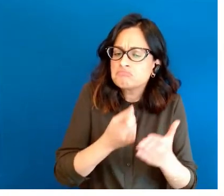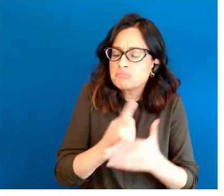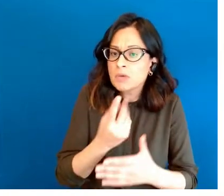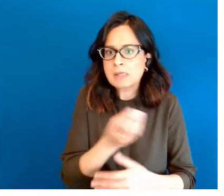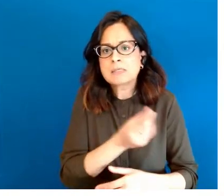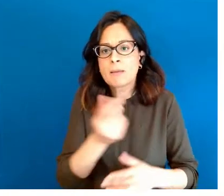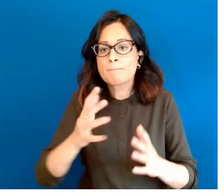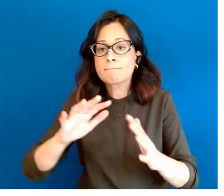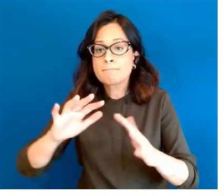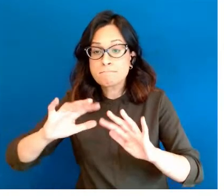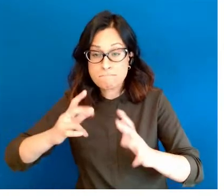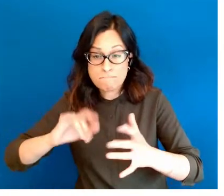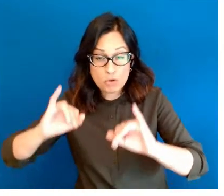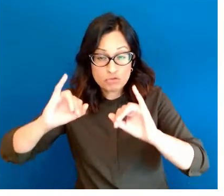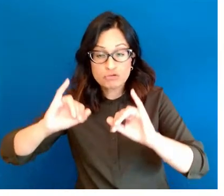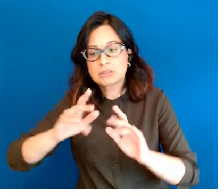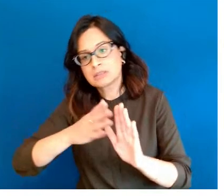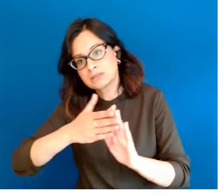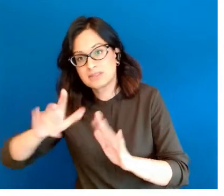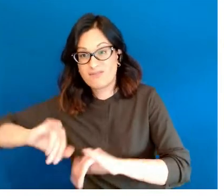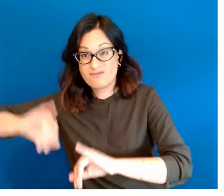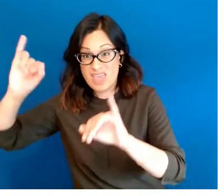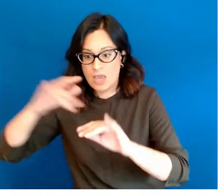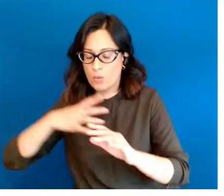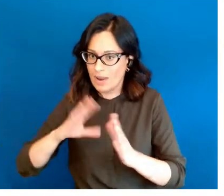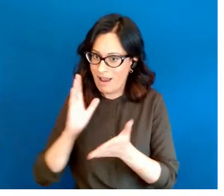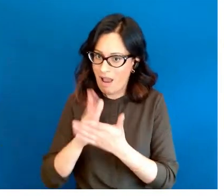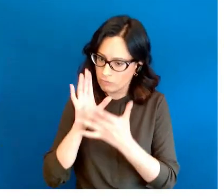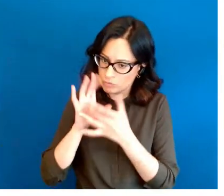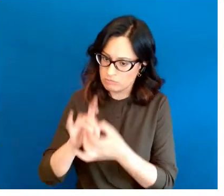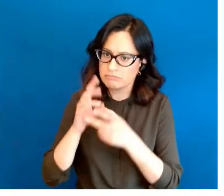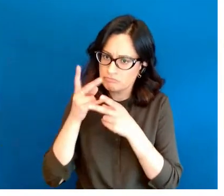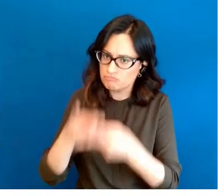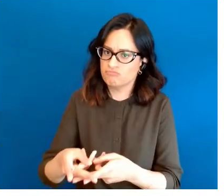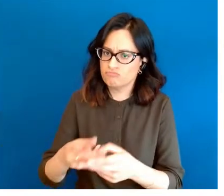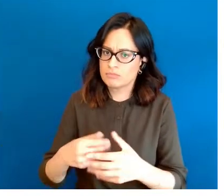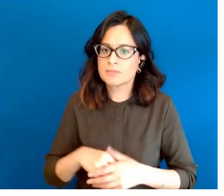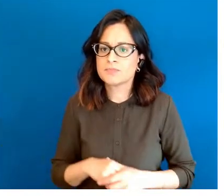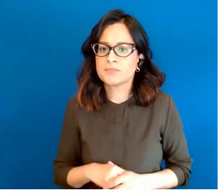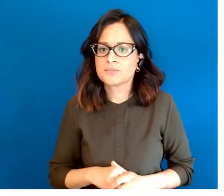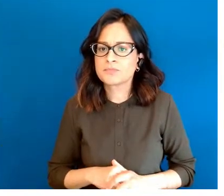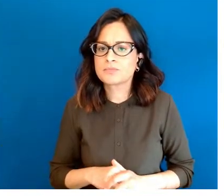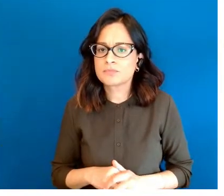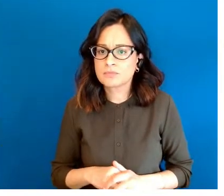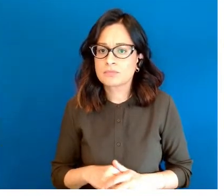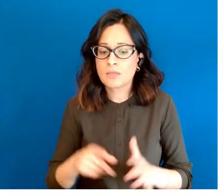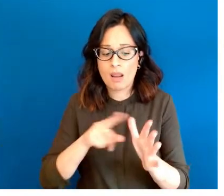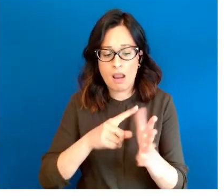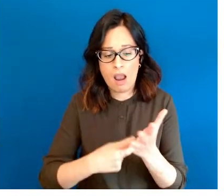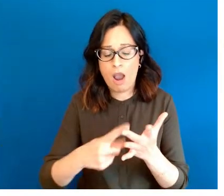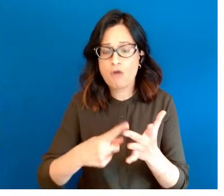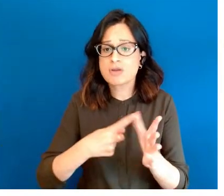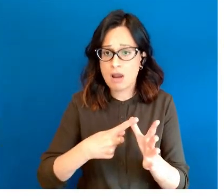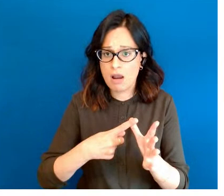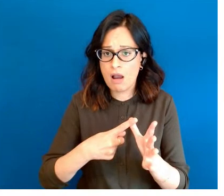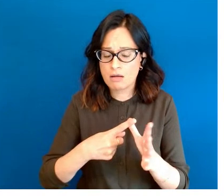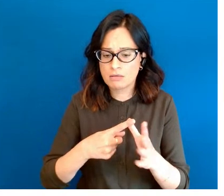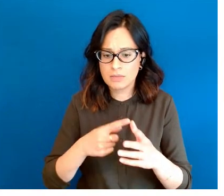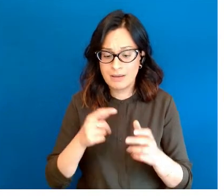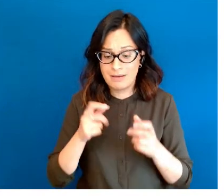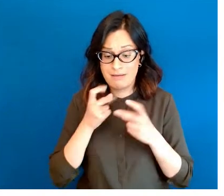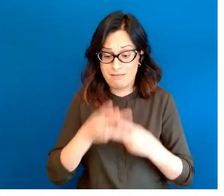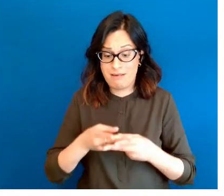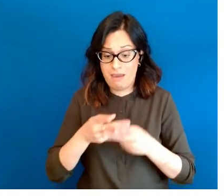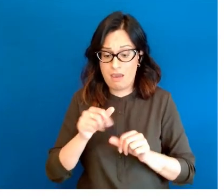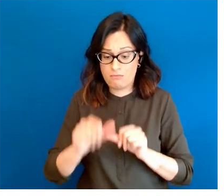severe disease, and these people require our attention. The ARIA allergic rhinitis care pathways looks as follows. So the